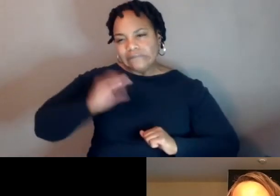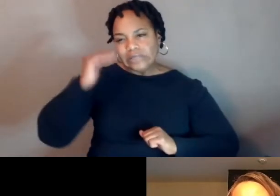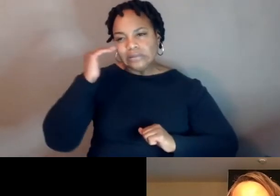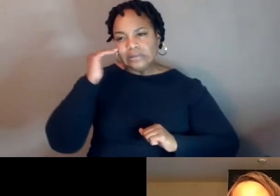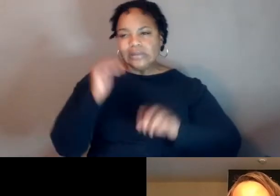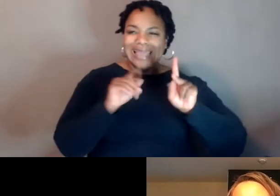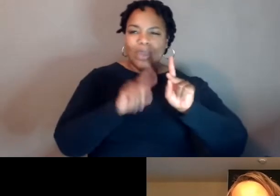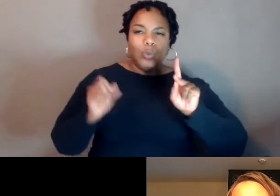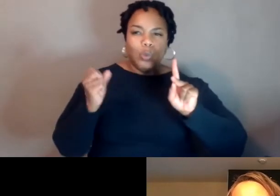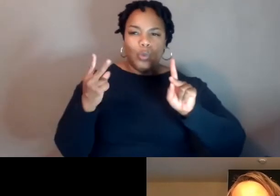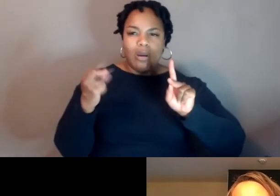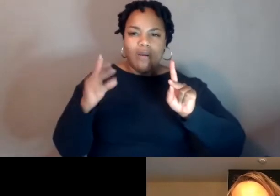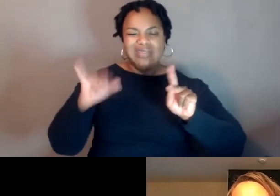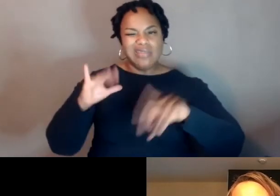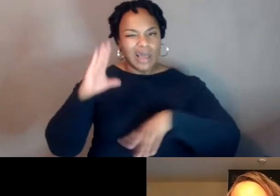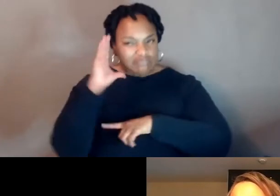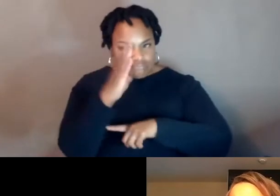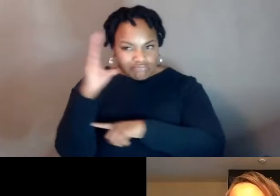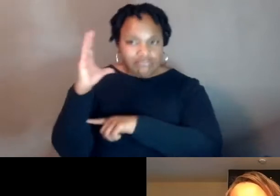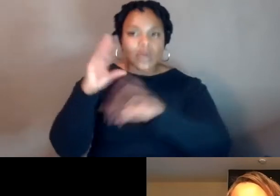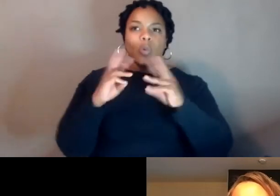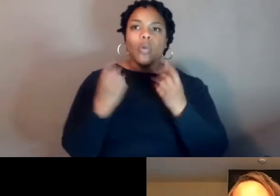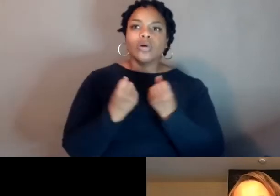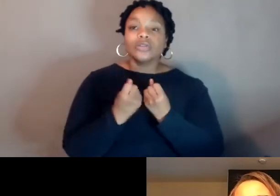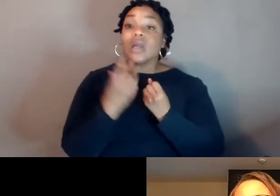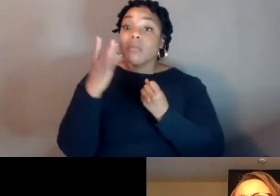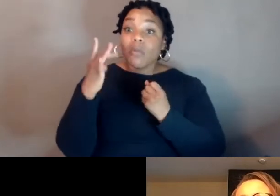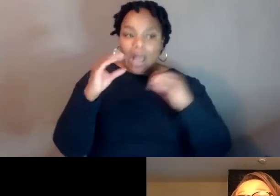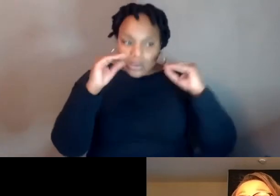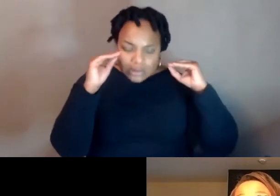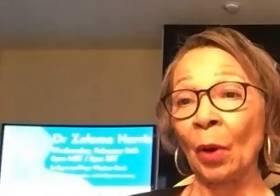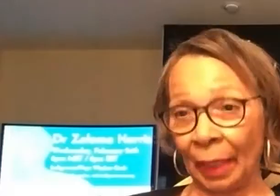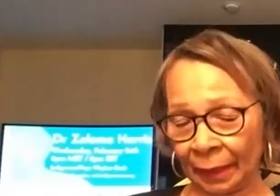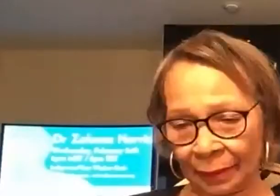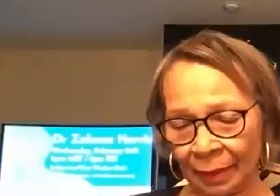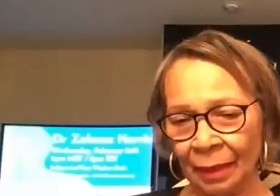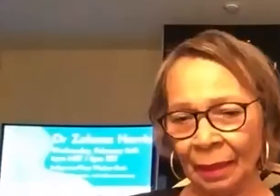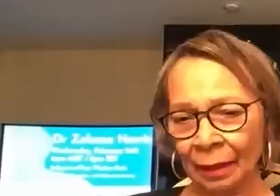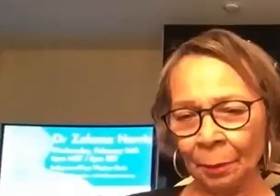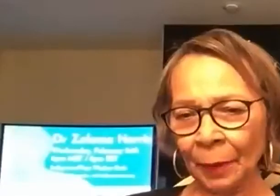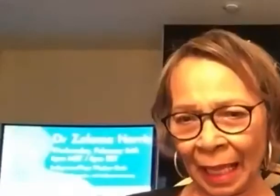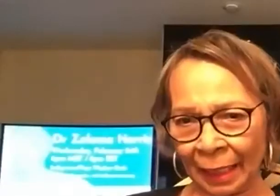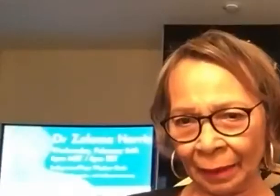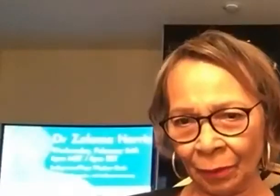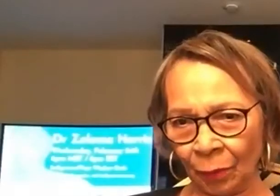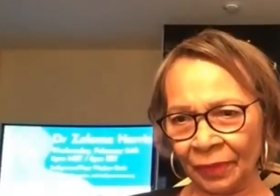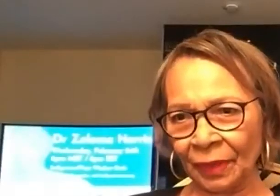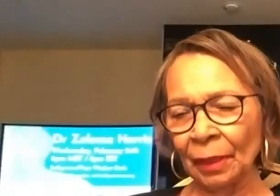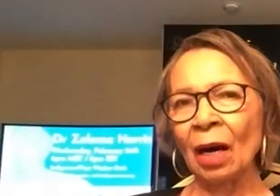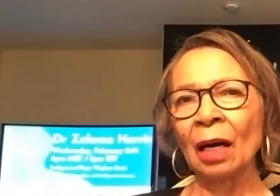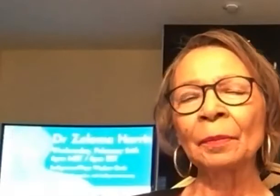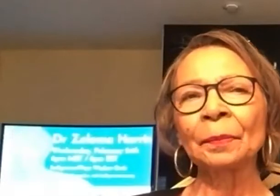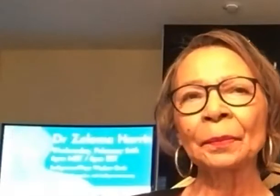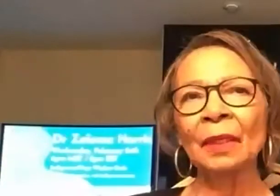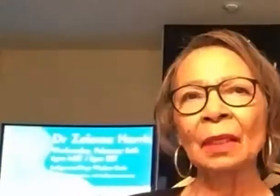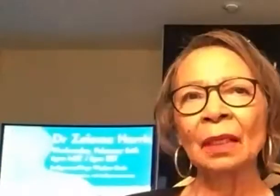to provide guidance on how they could avoid complying with the